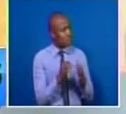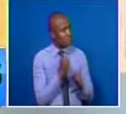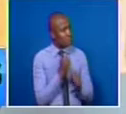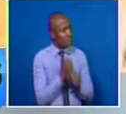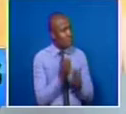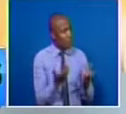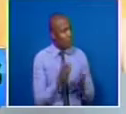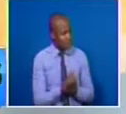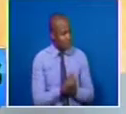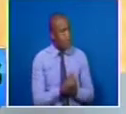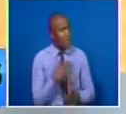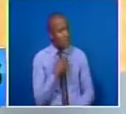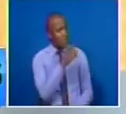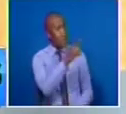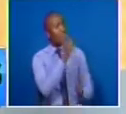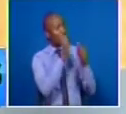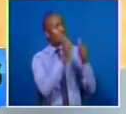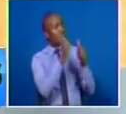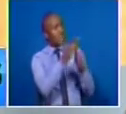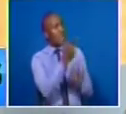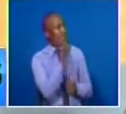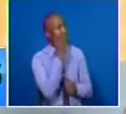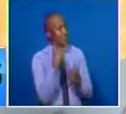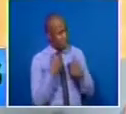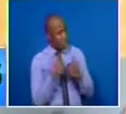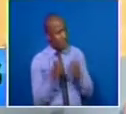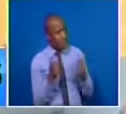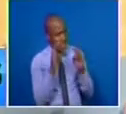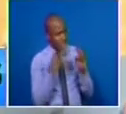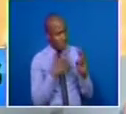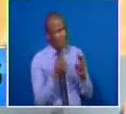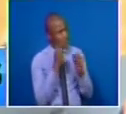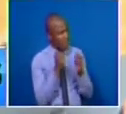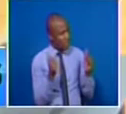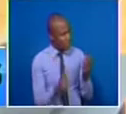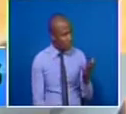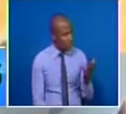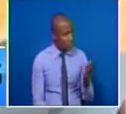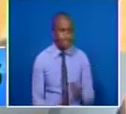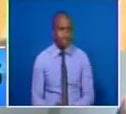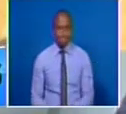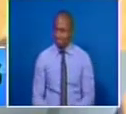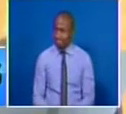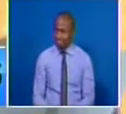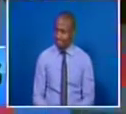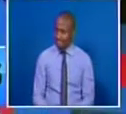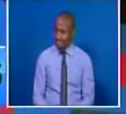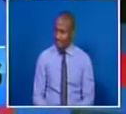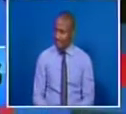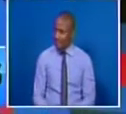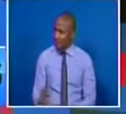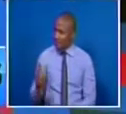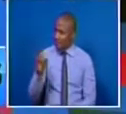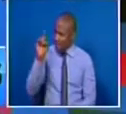feel, this is my guy, this is the person who understands my situation, my issues, and I should vote for? It's a question of having